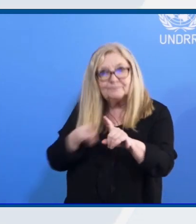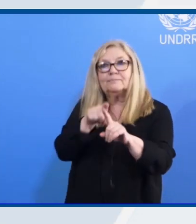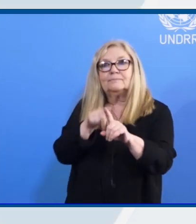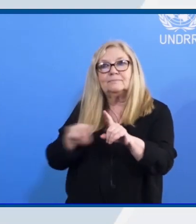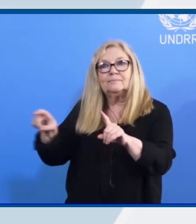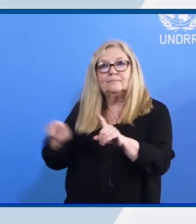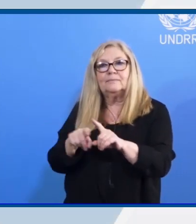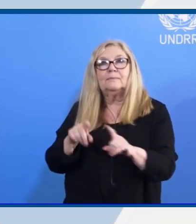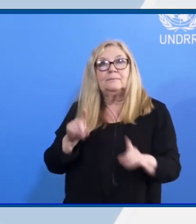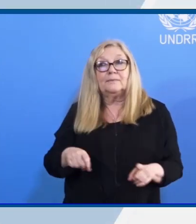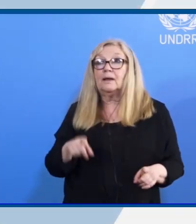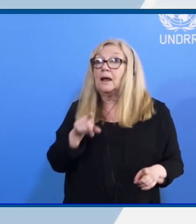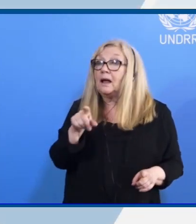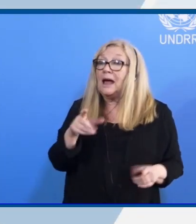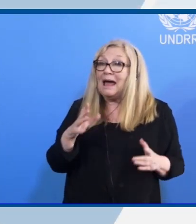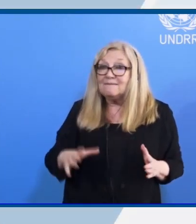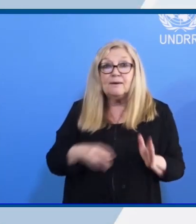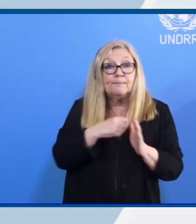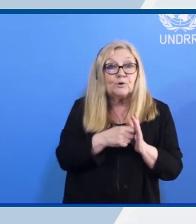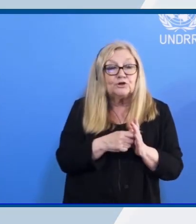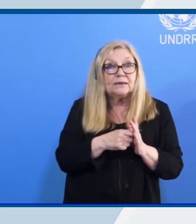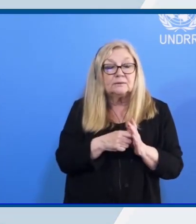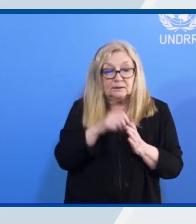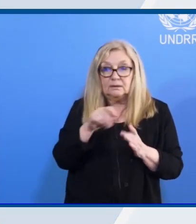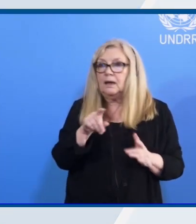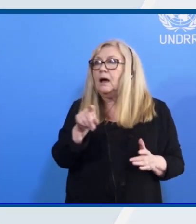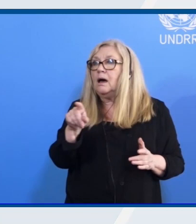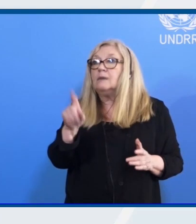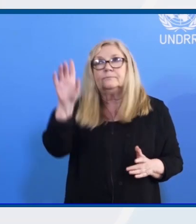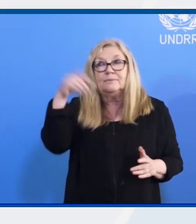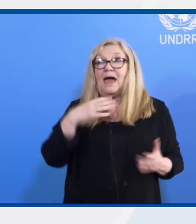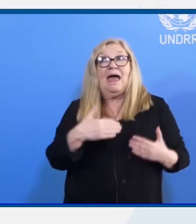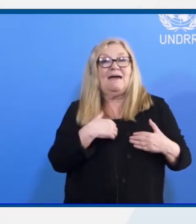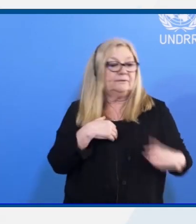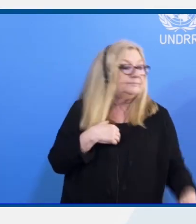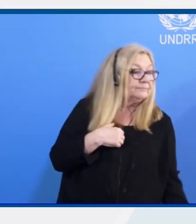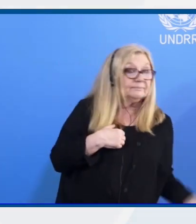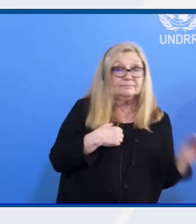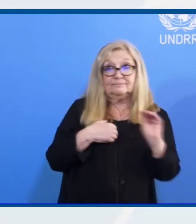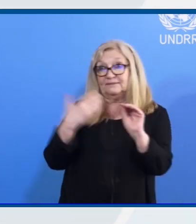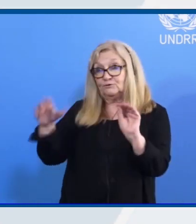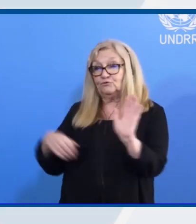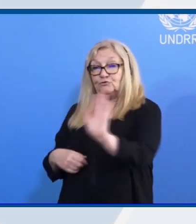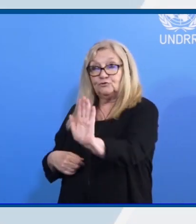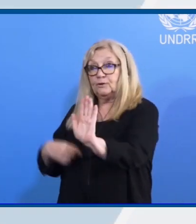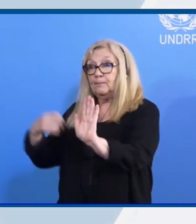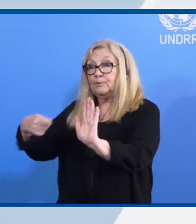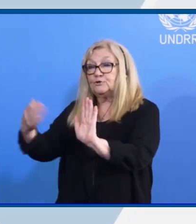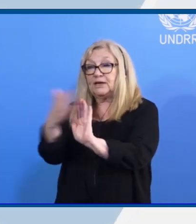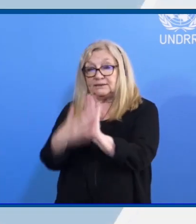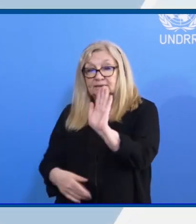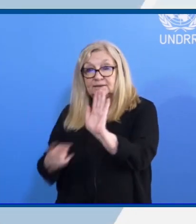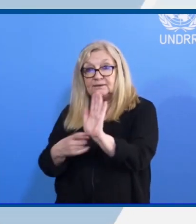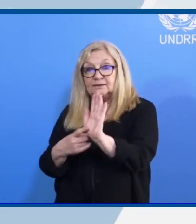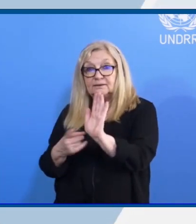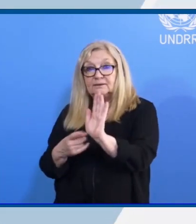that projects are available, are bankable, and it does not necessarily need to be innovative. At some point, all these innovative